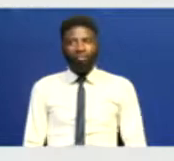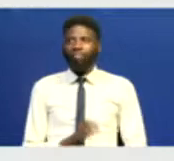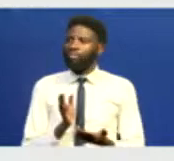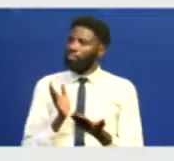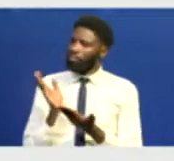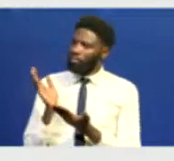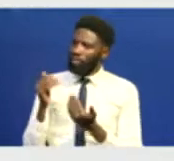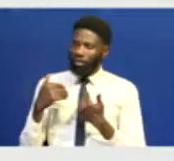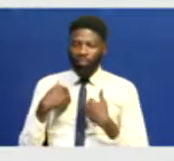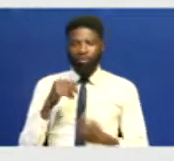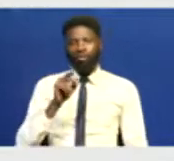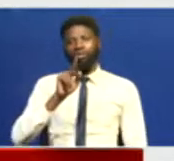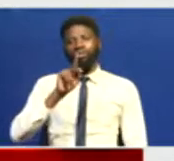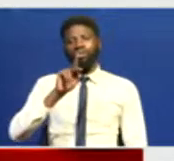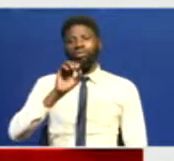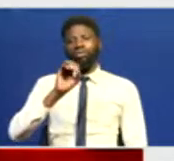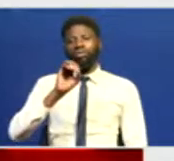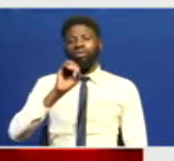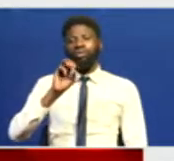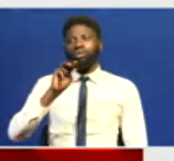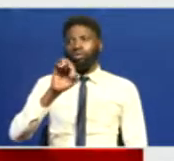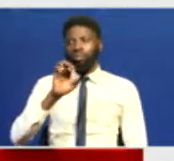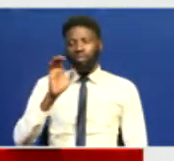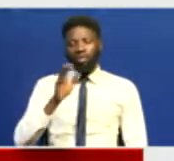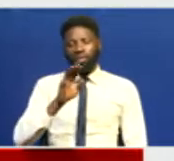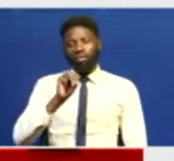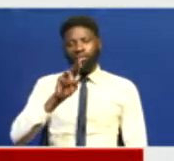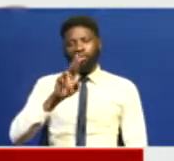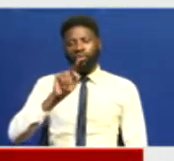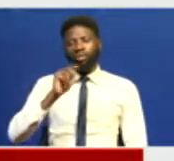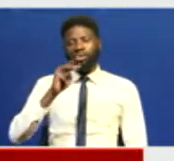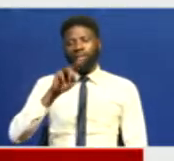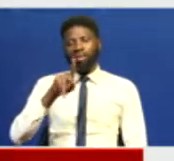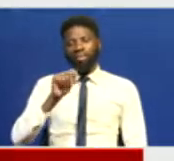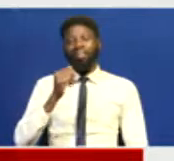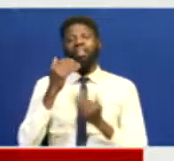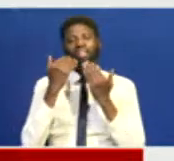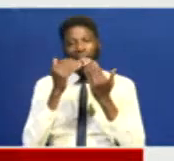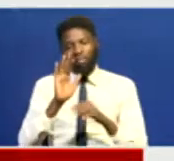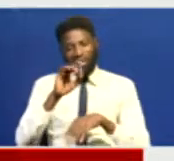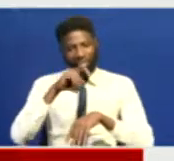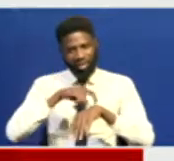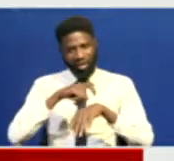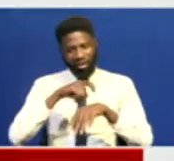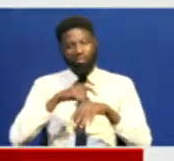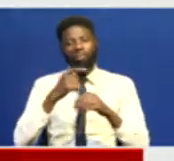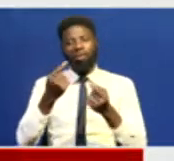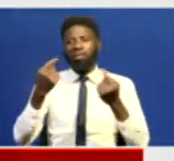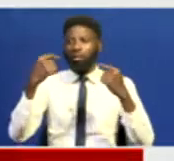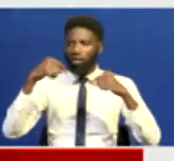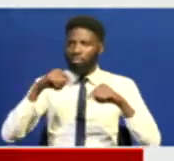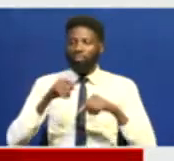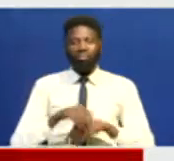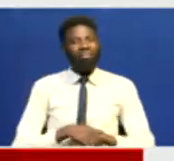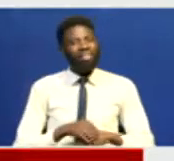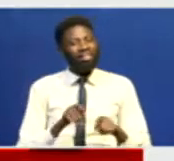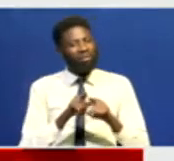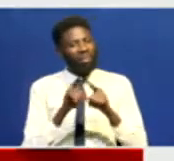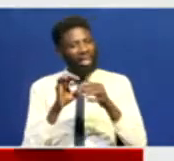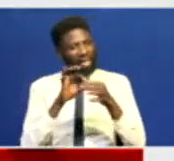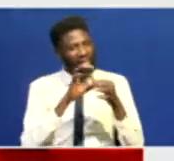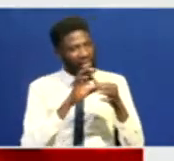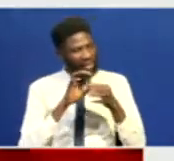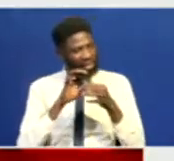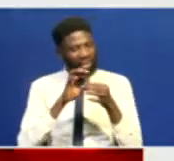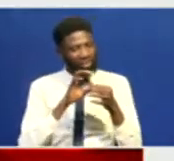At Koome Muketha, thank you very much, sir, for finding time to come and be with us. Azimio la Umoja Kenya has